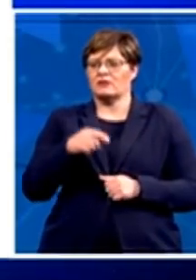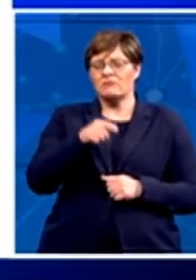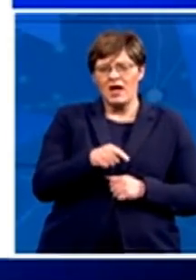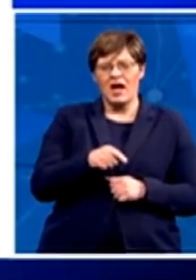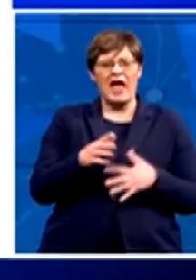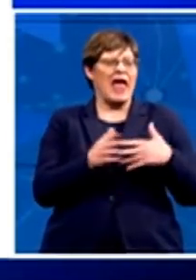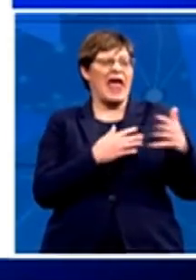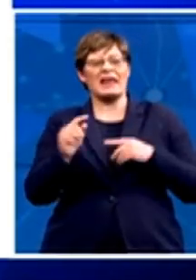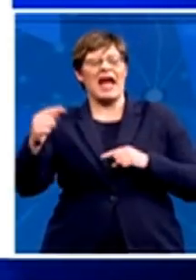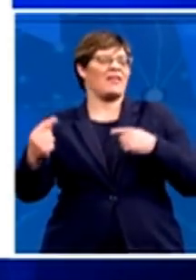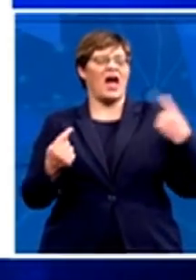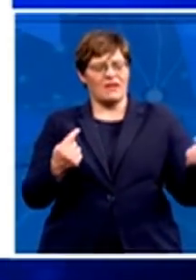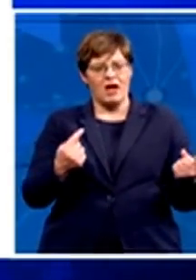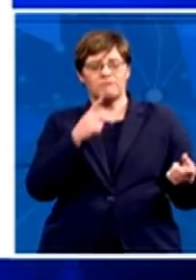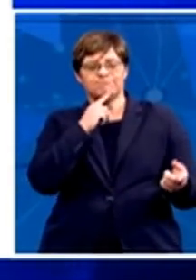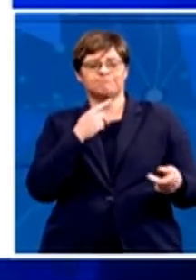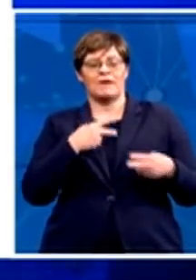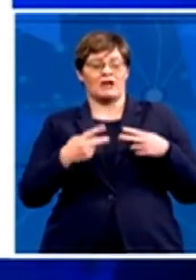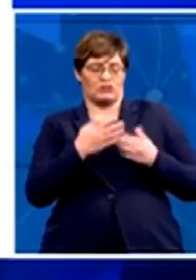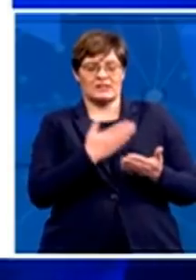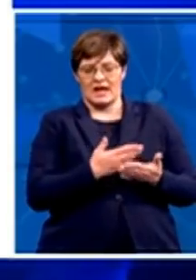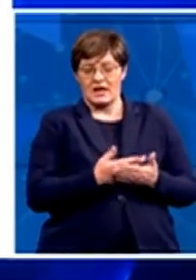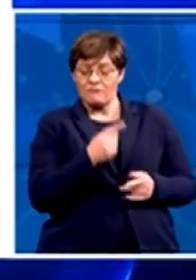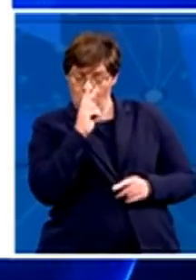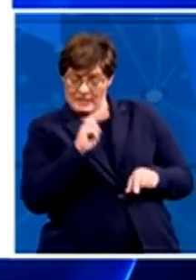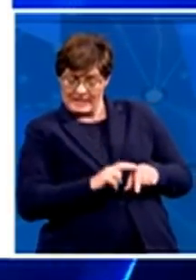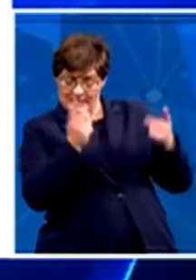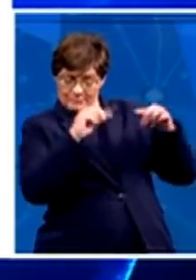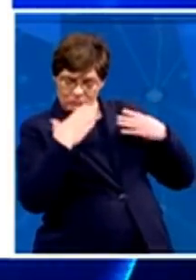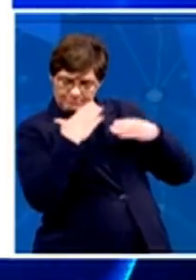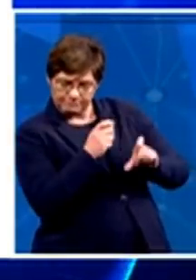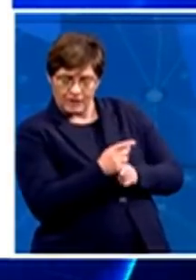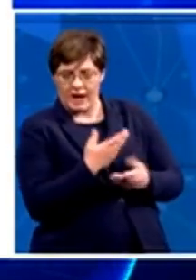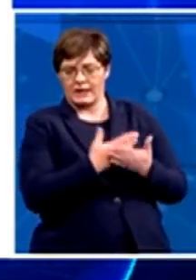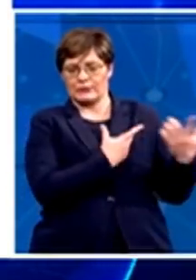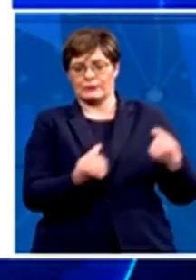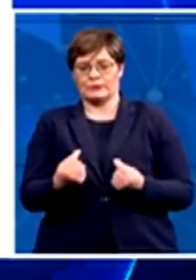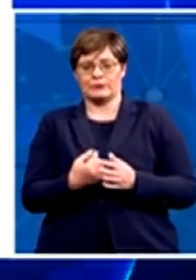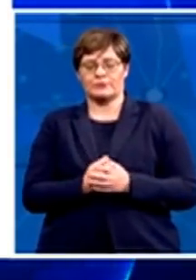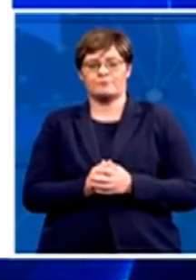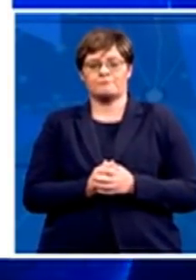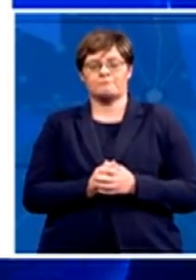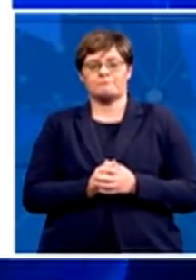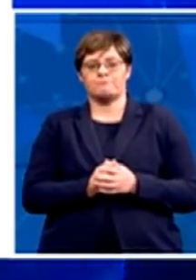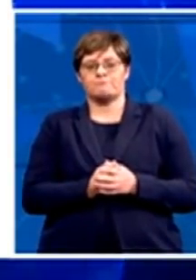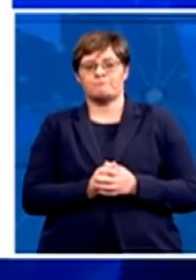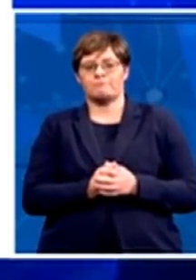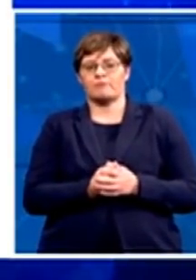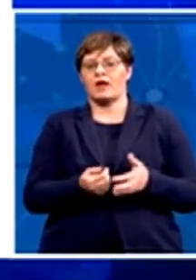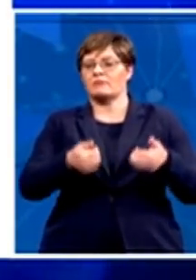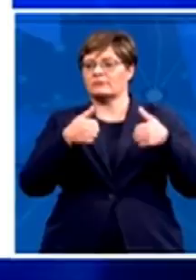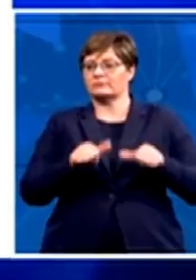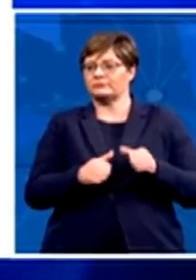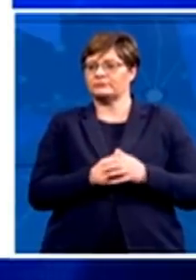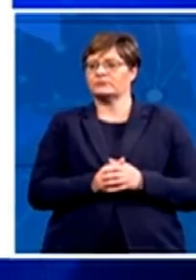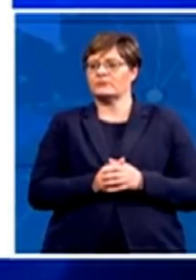requires special attention in these terms of reference. Chair, I'm now going to go through some of those matters that